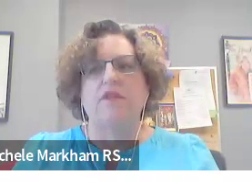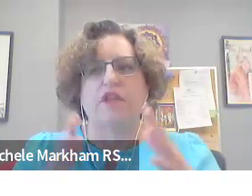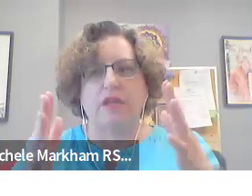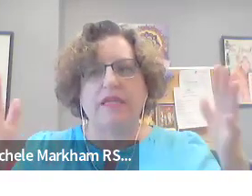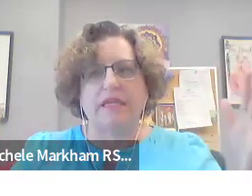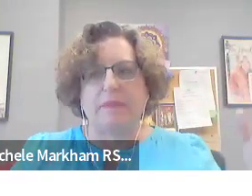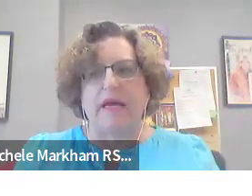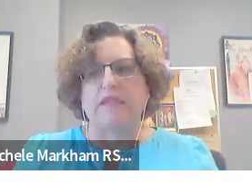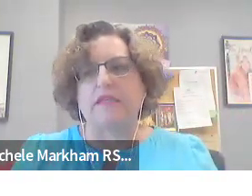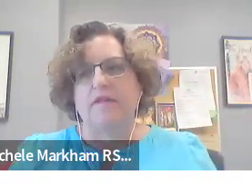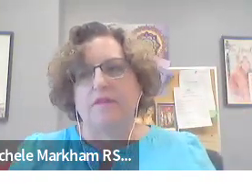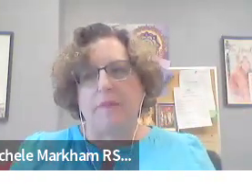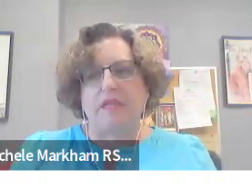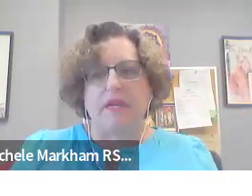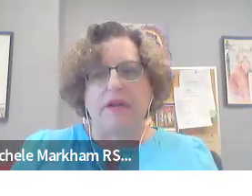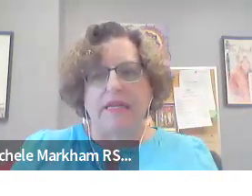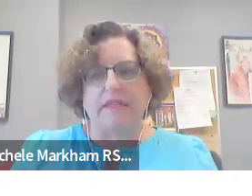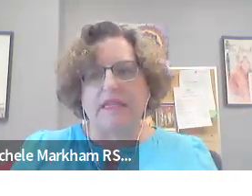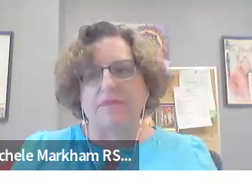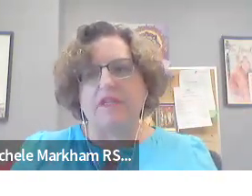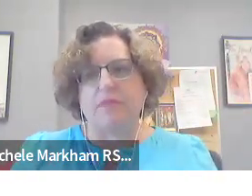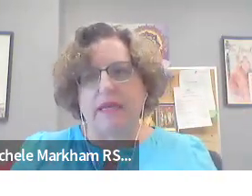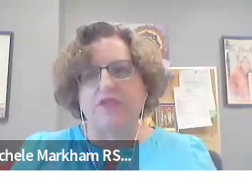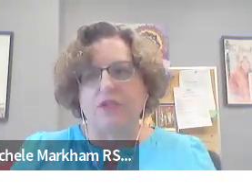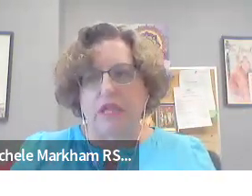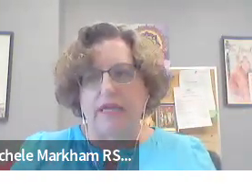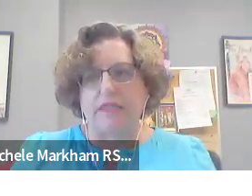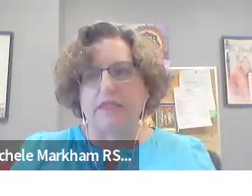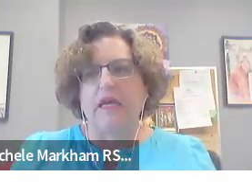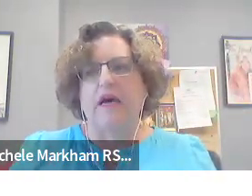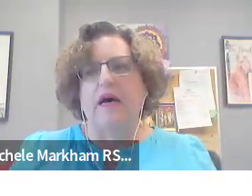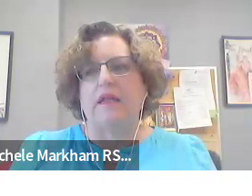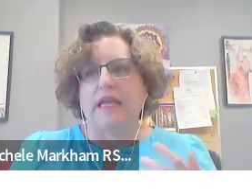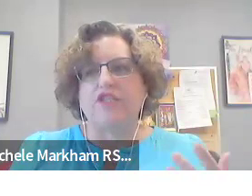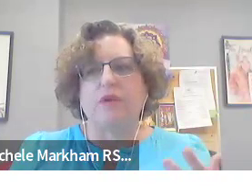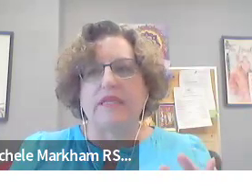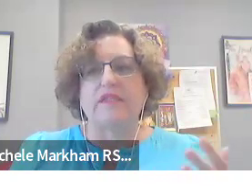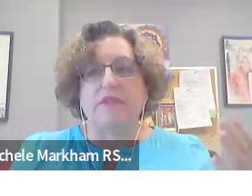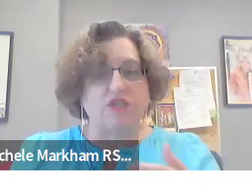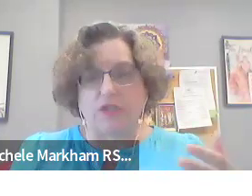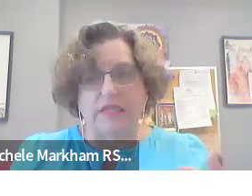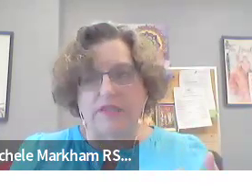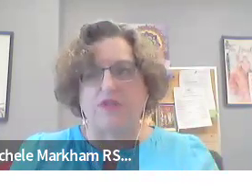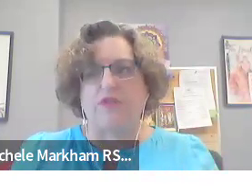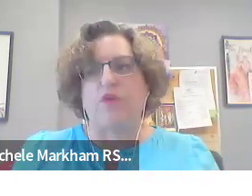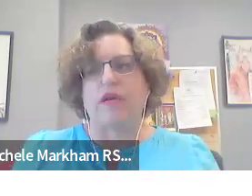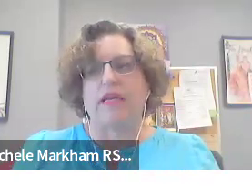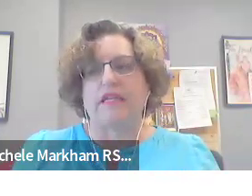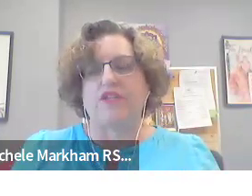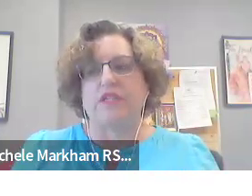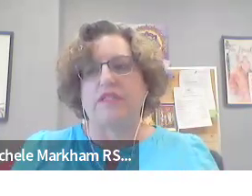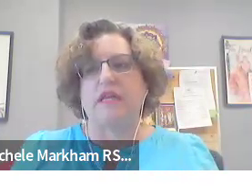project, the committee expanded. A preliminary needs assessment of potential clients led to a list of additional senior